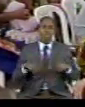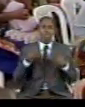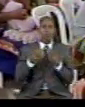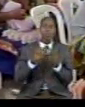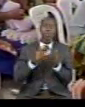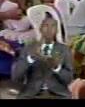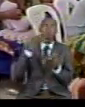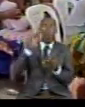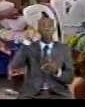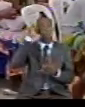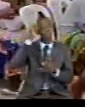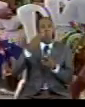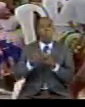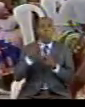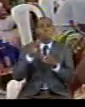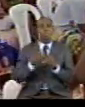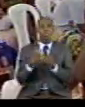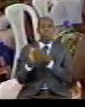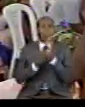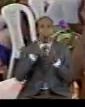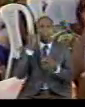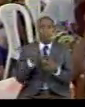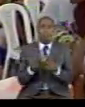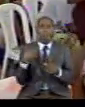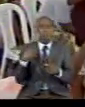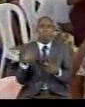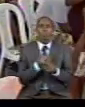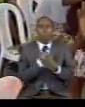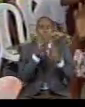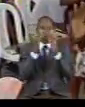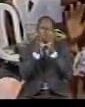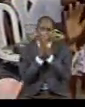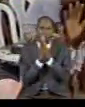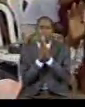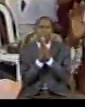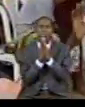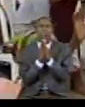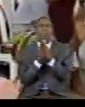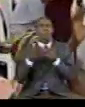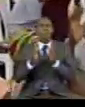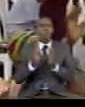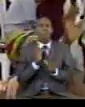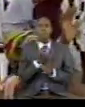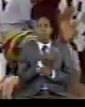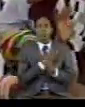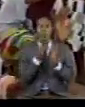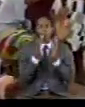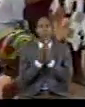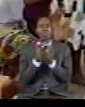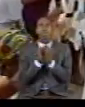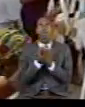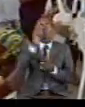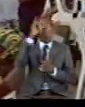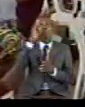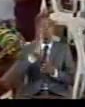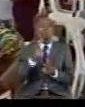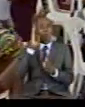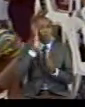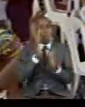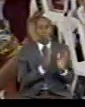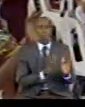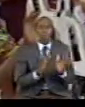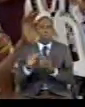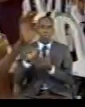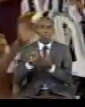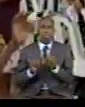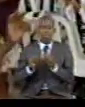Jesus' name we pray. Amen. Let's pray that God will prepare every heart, every